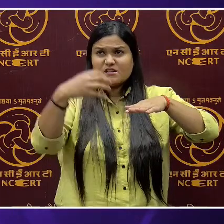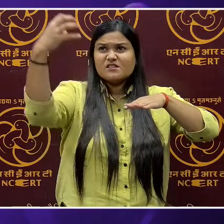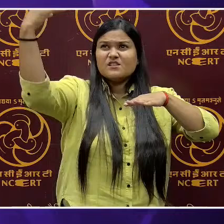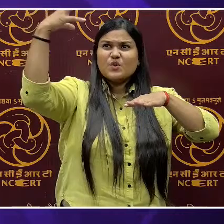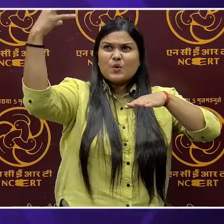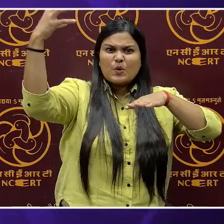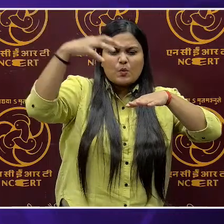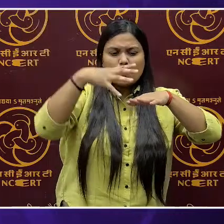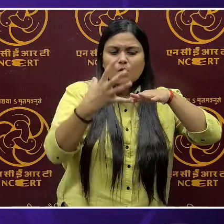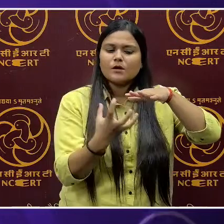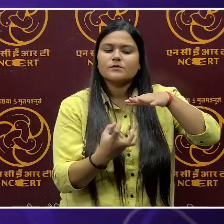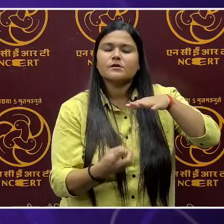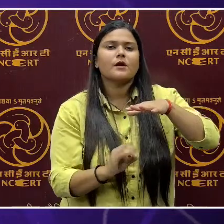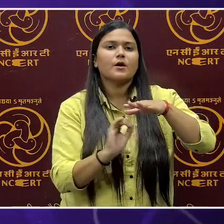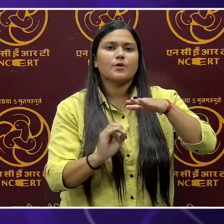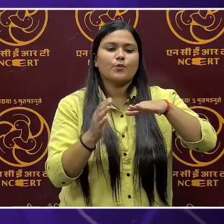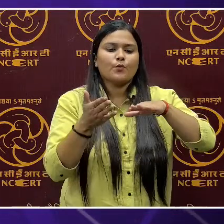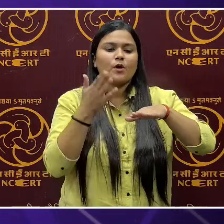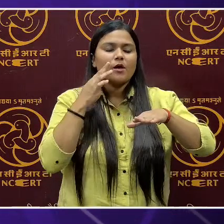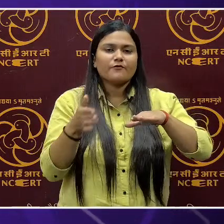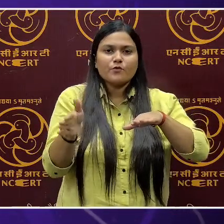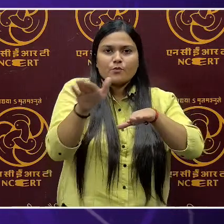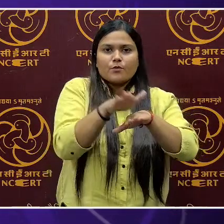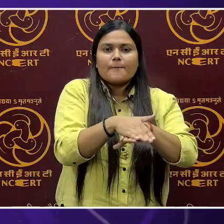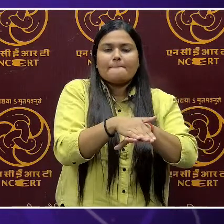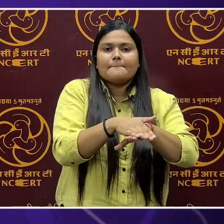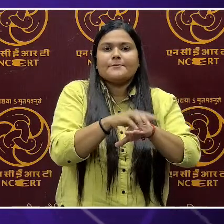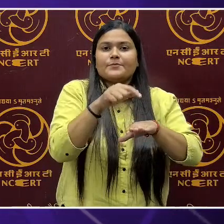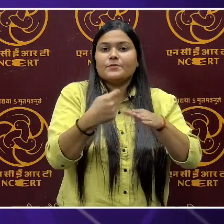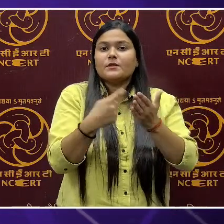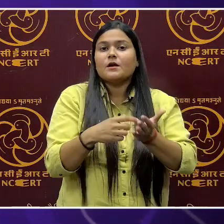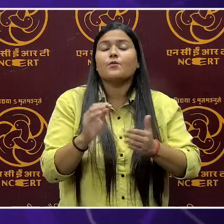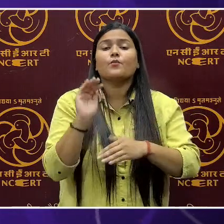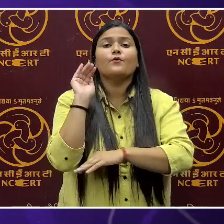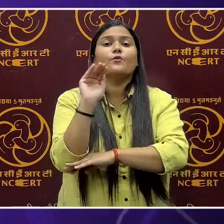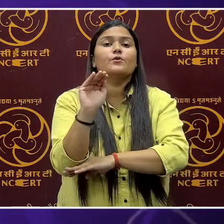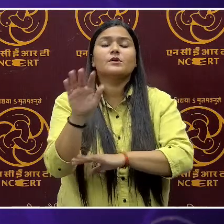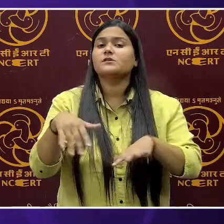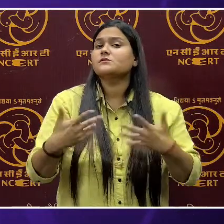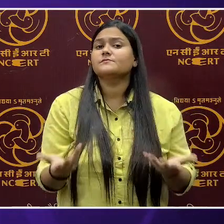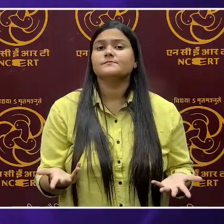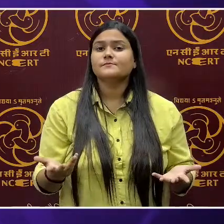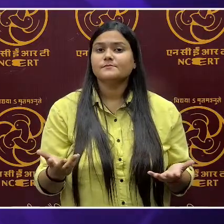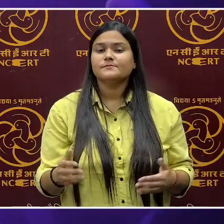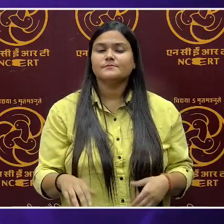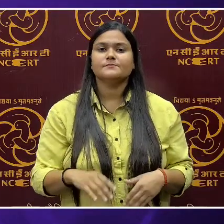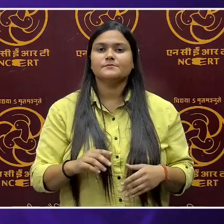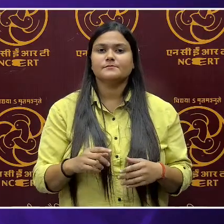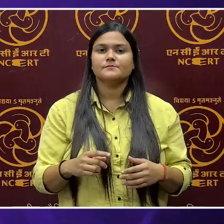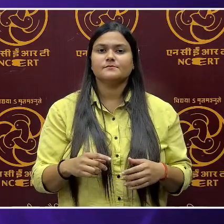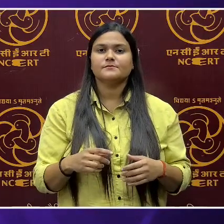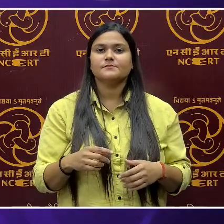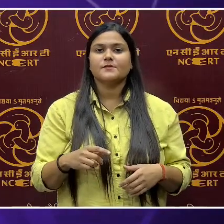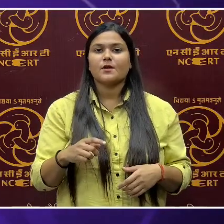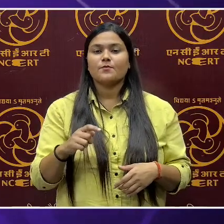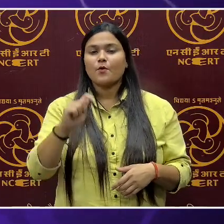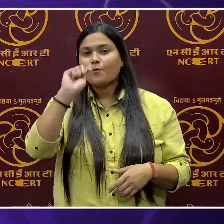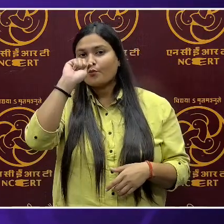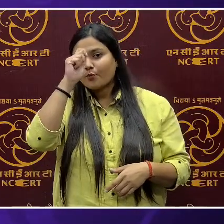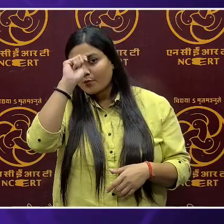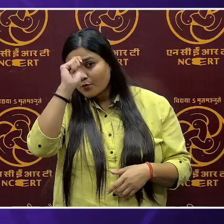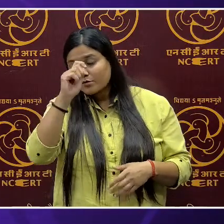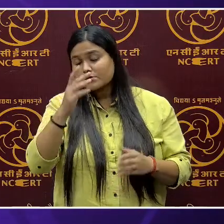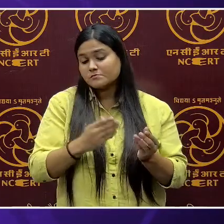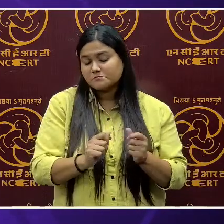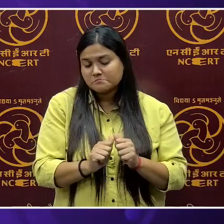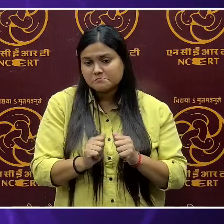the sun. Yes, and where is Rajasthan? Right above Gujarat. Yes, it's in the west